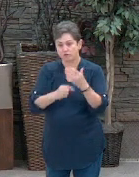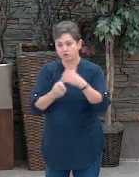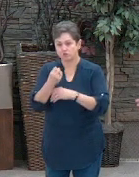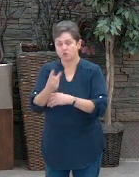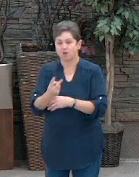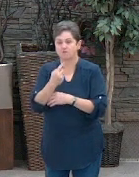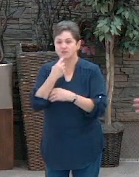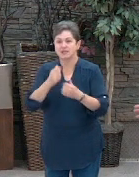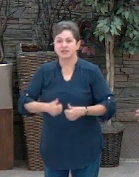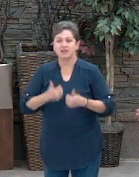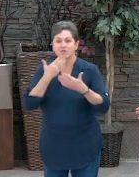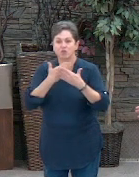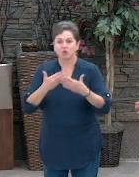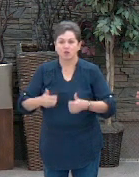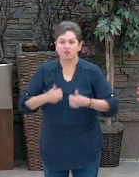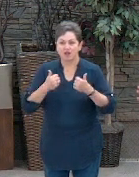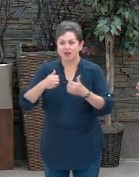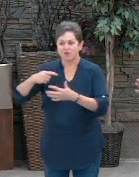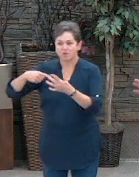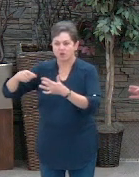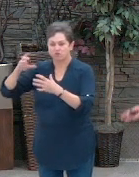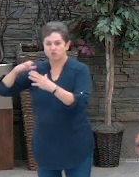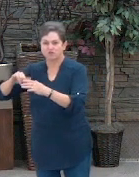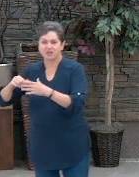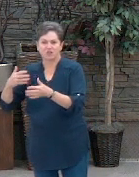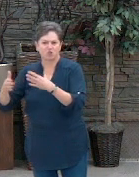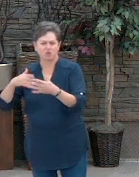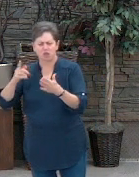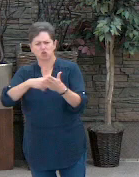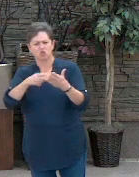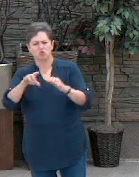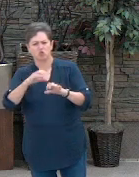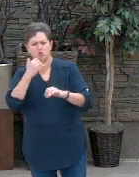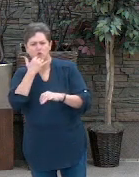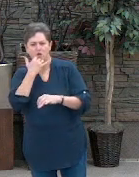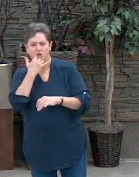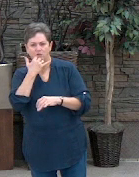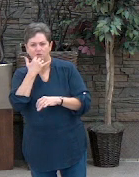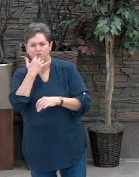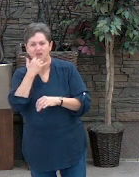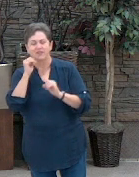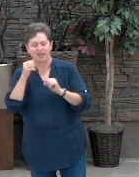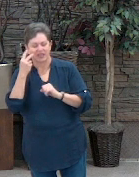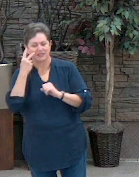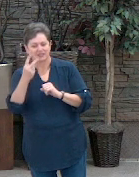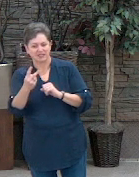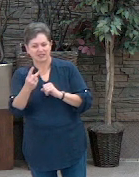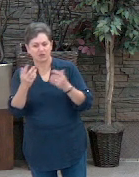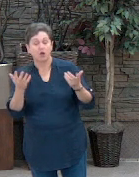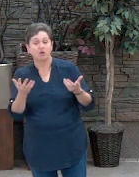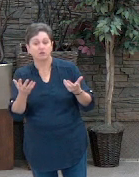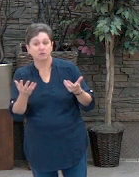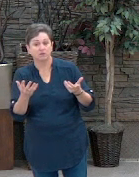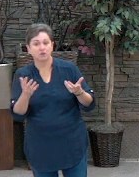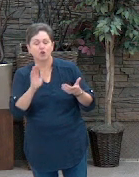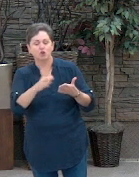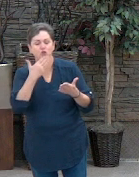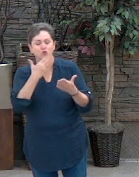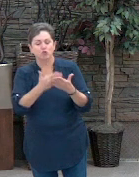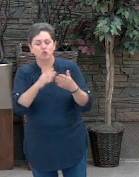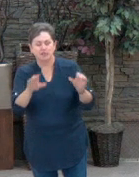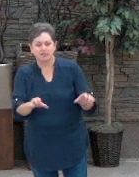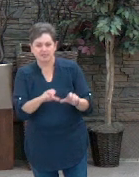1 Peter 2:12, live such good lives among the pagans that though they accuse you of doing wrong, they may see what? Your good